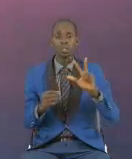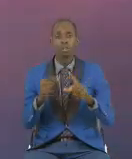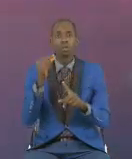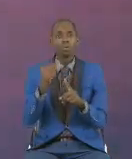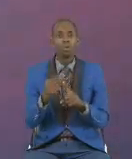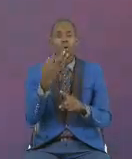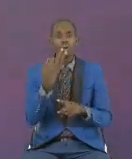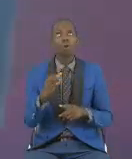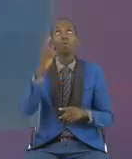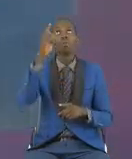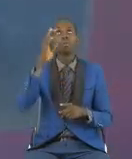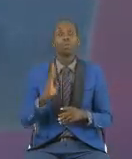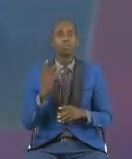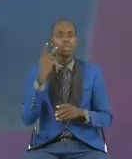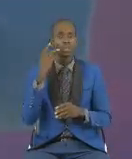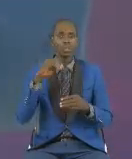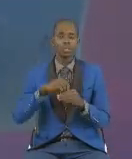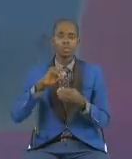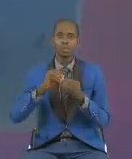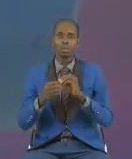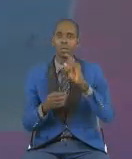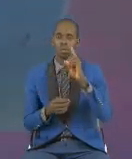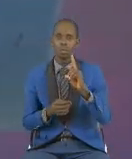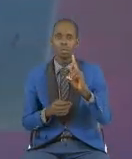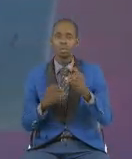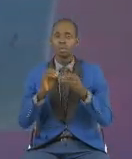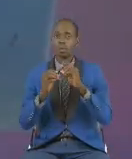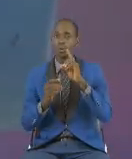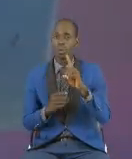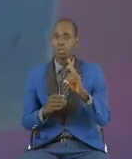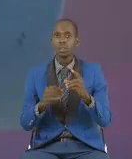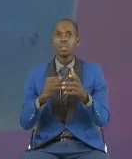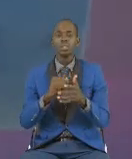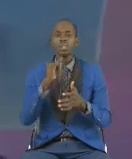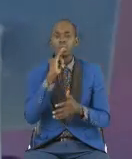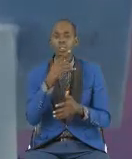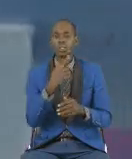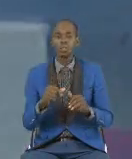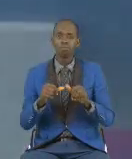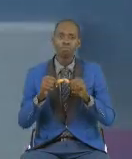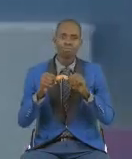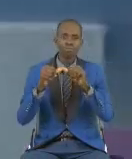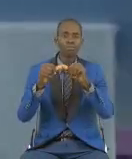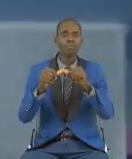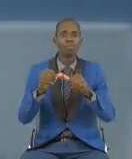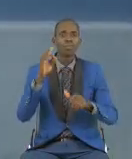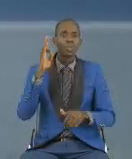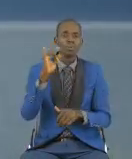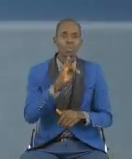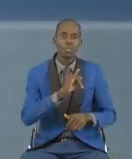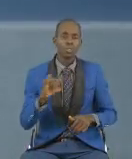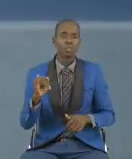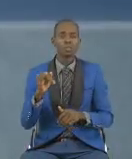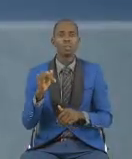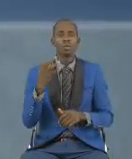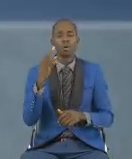God. Let's look at number one there. Number one is the persistent preaching of the word of